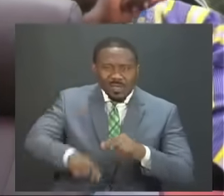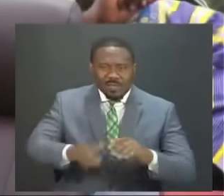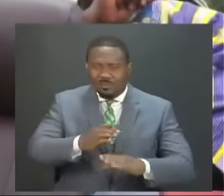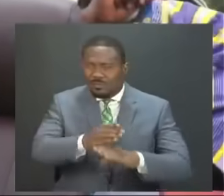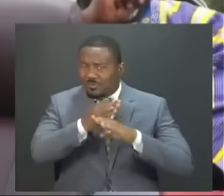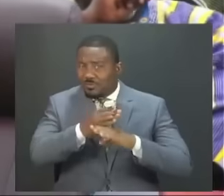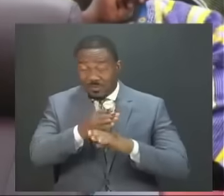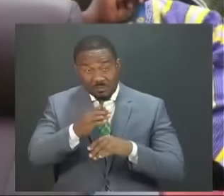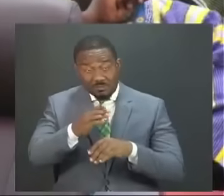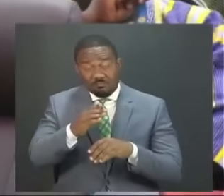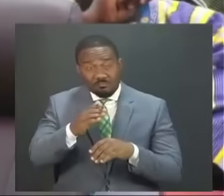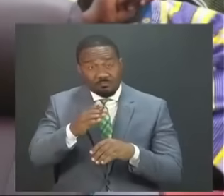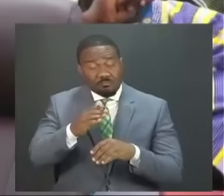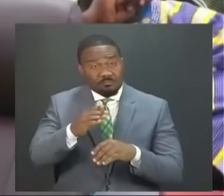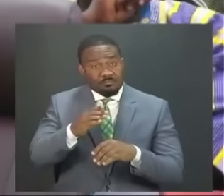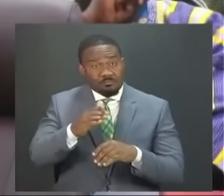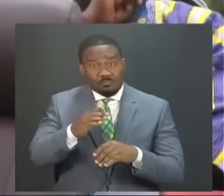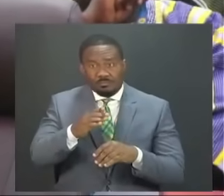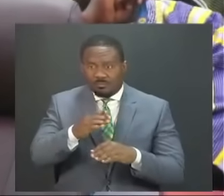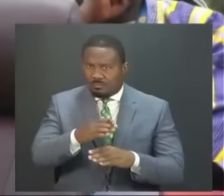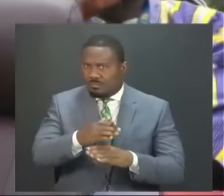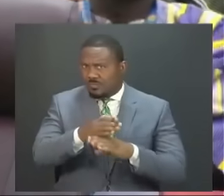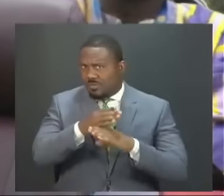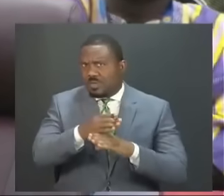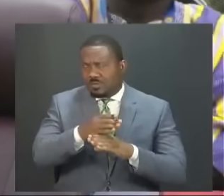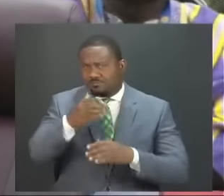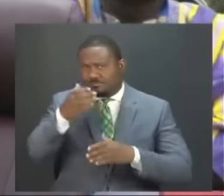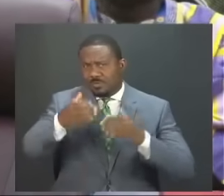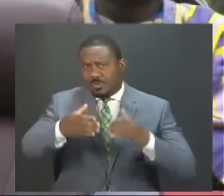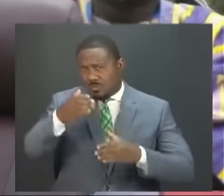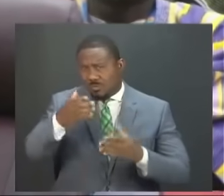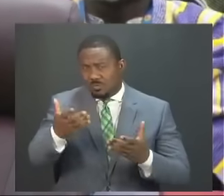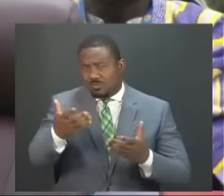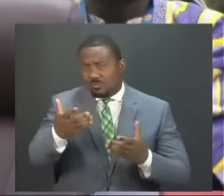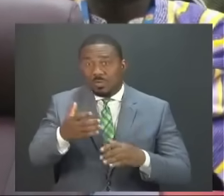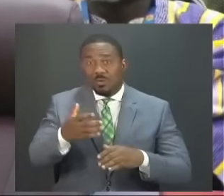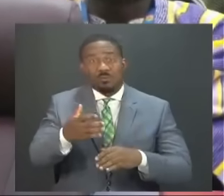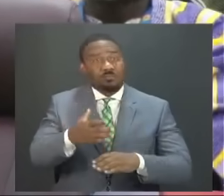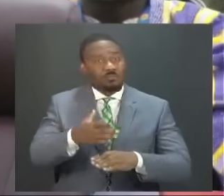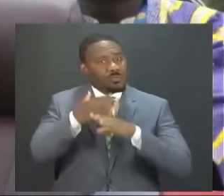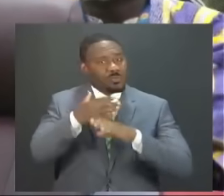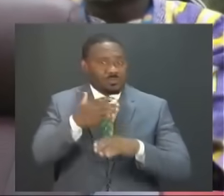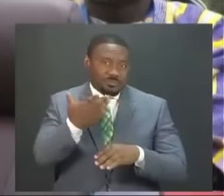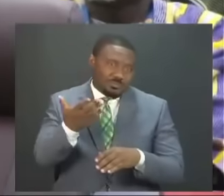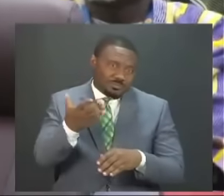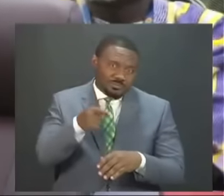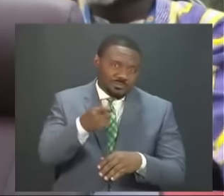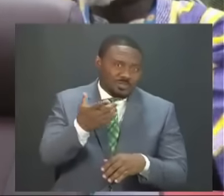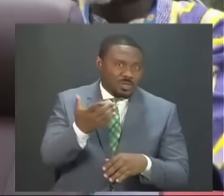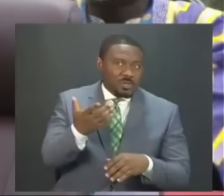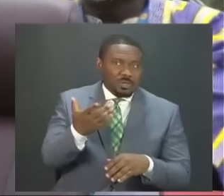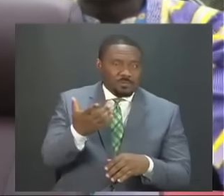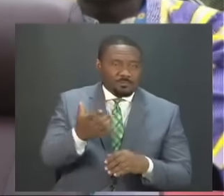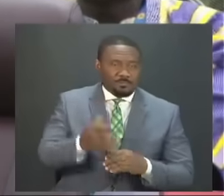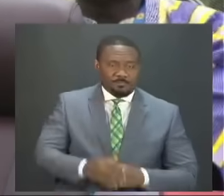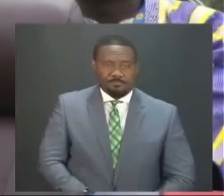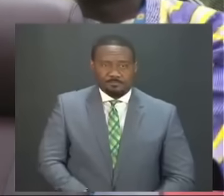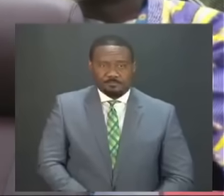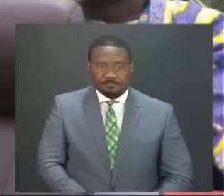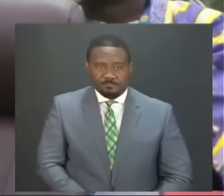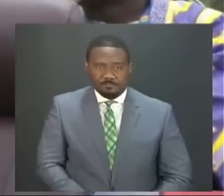injunction application before the court. It is an application of certiorari seeking